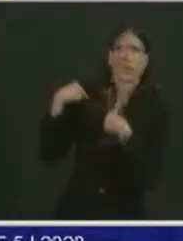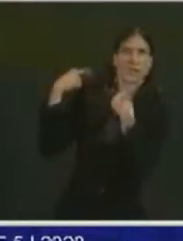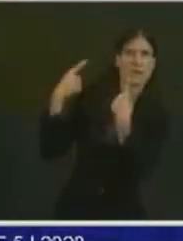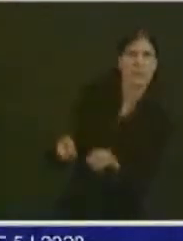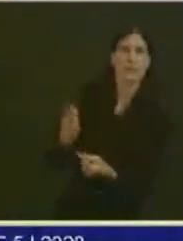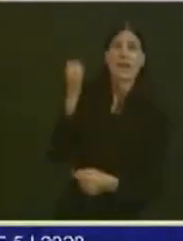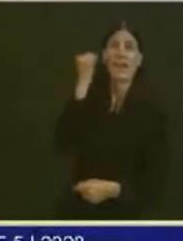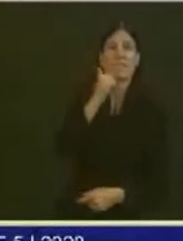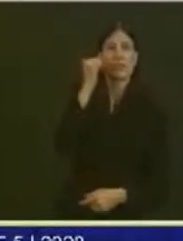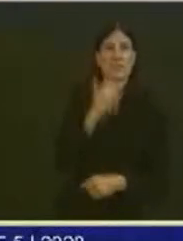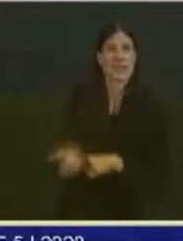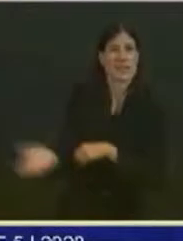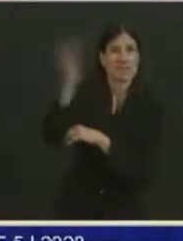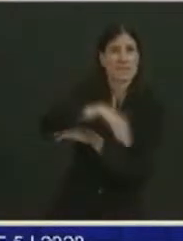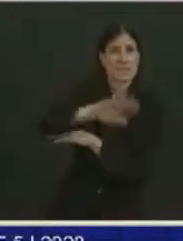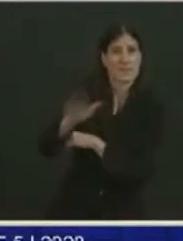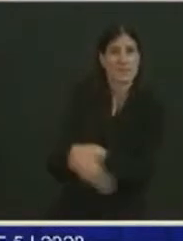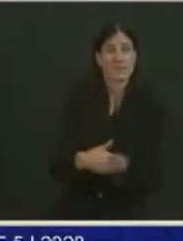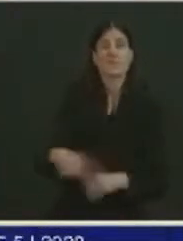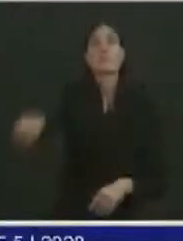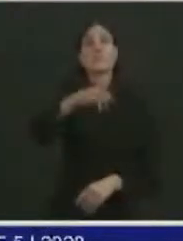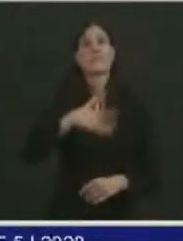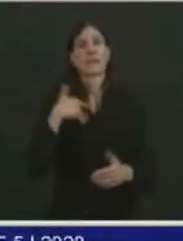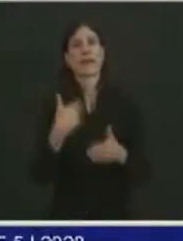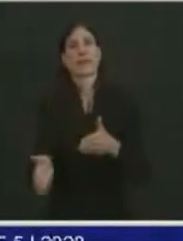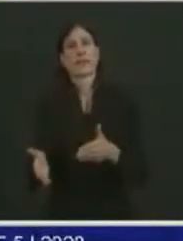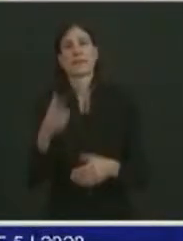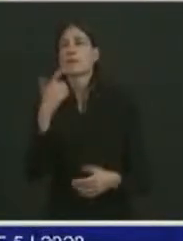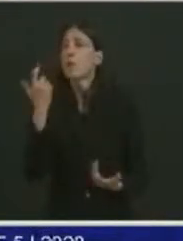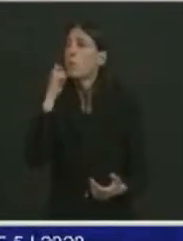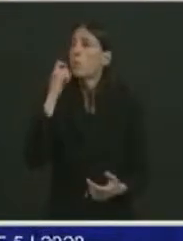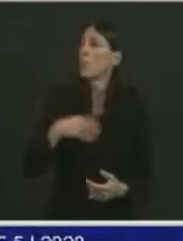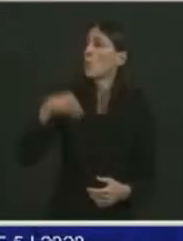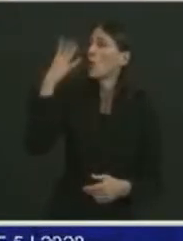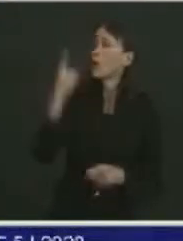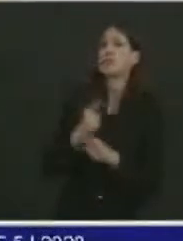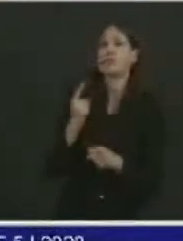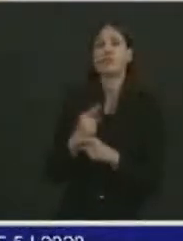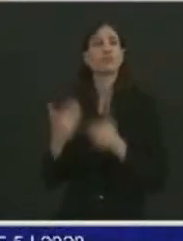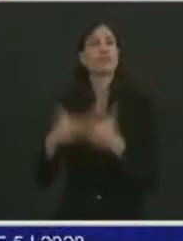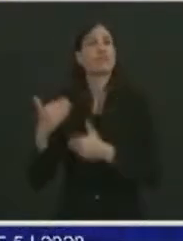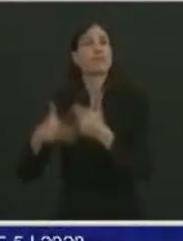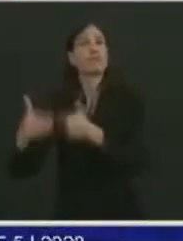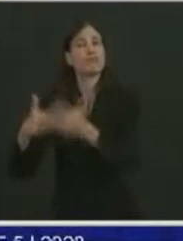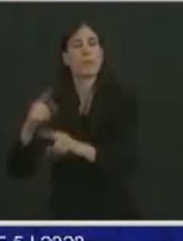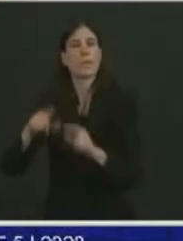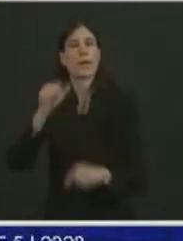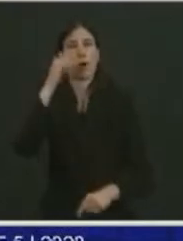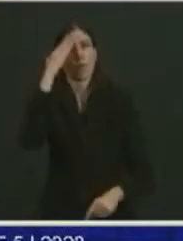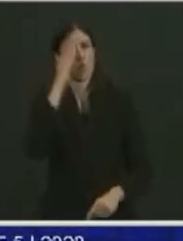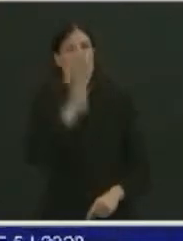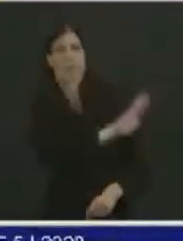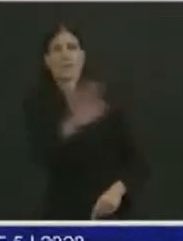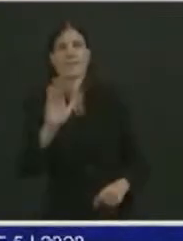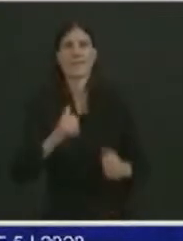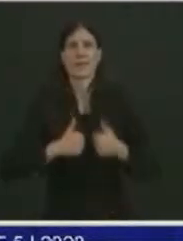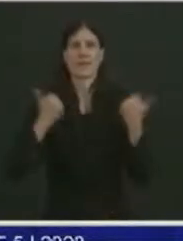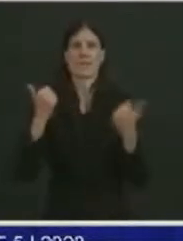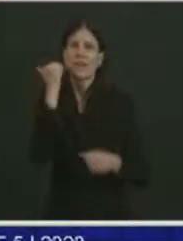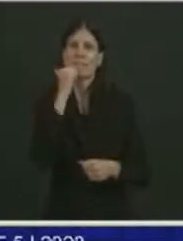daily encounters with racism. So it's just, I guess, just a more personal realization